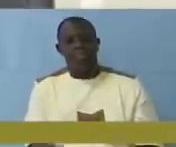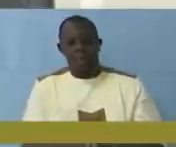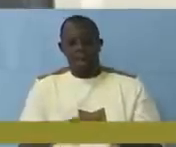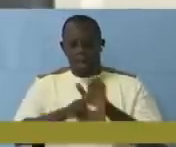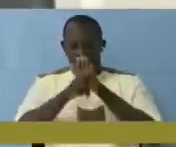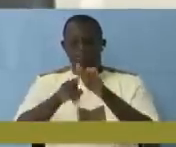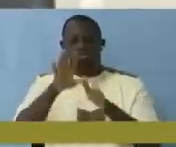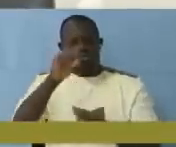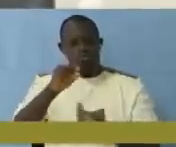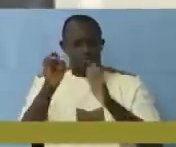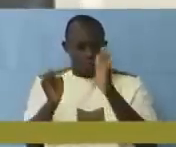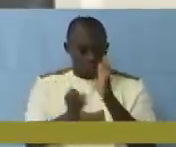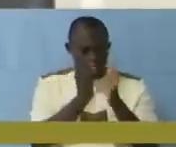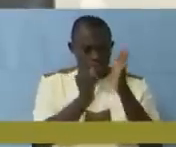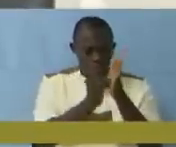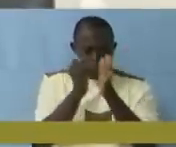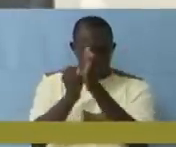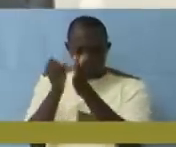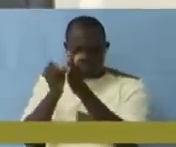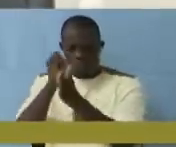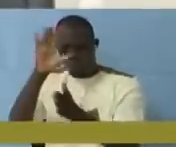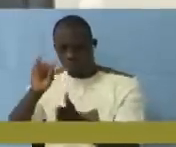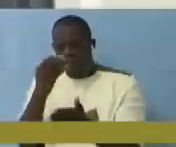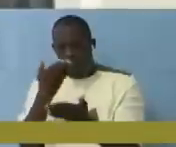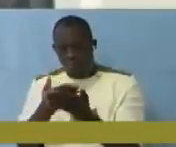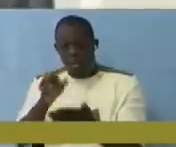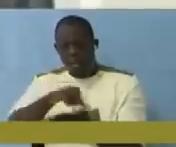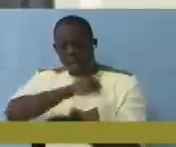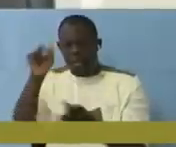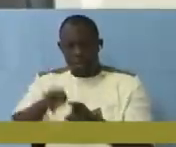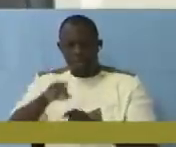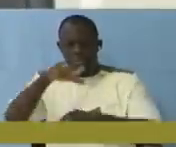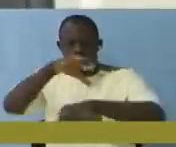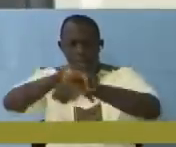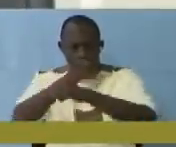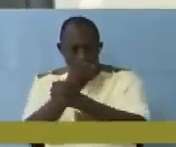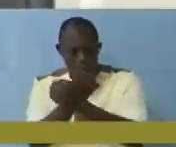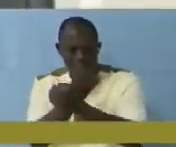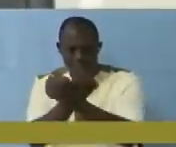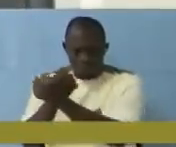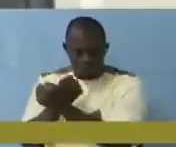conducts an investigations and arrests are made,